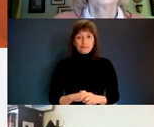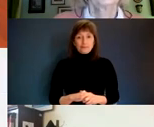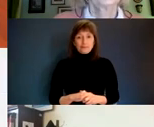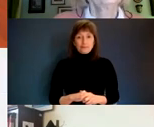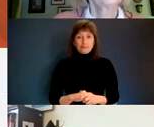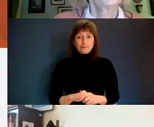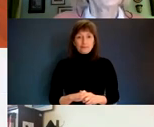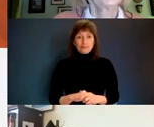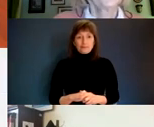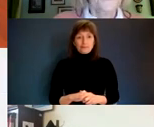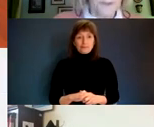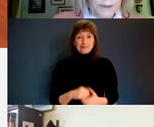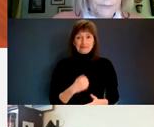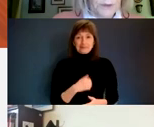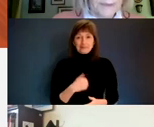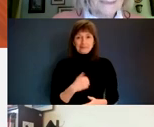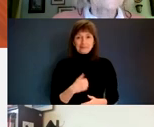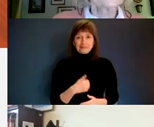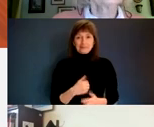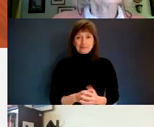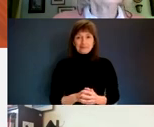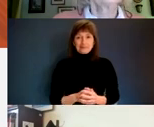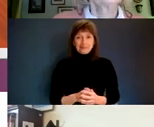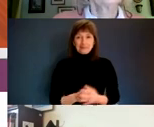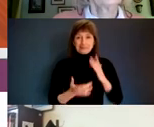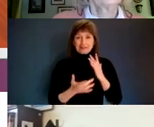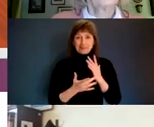So sorry, technical difficulties again.